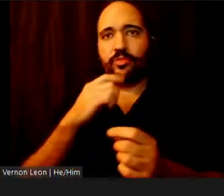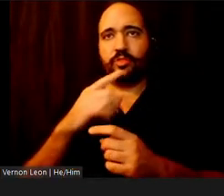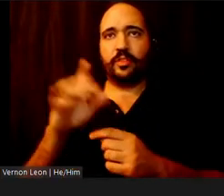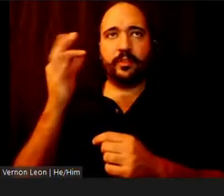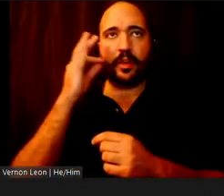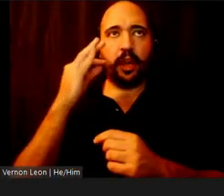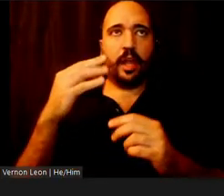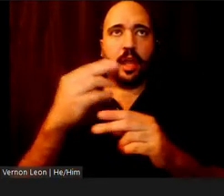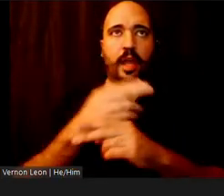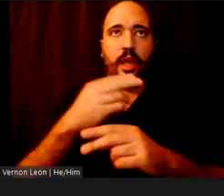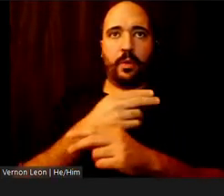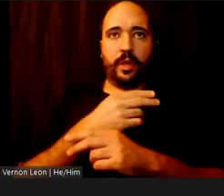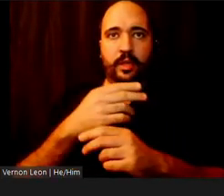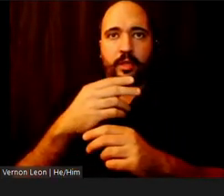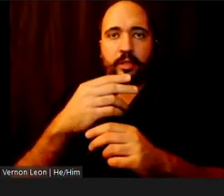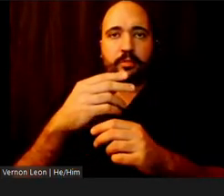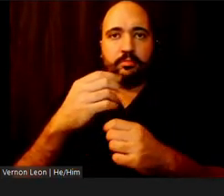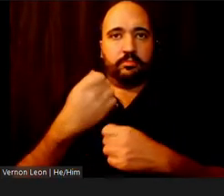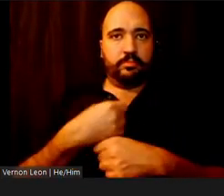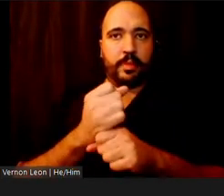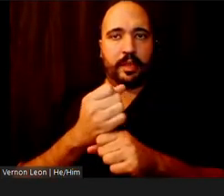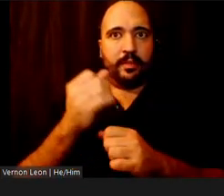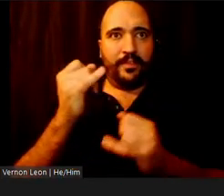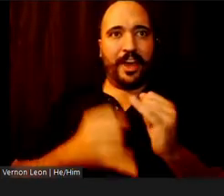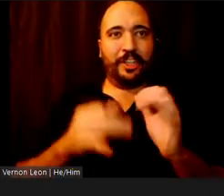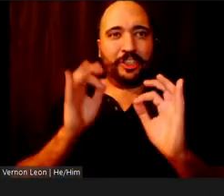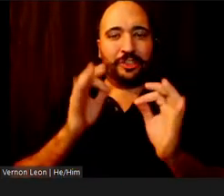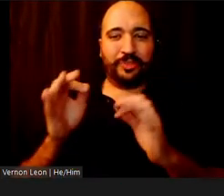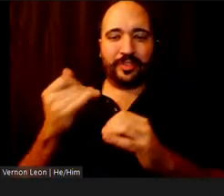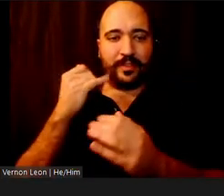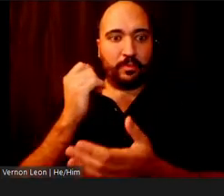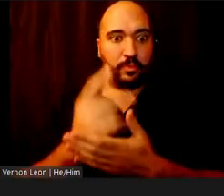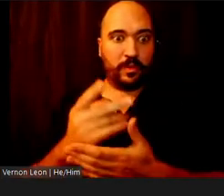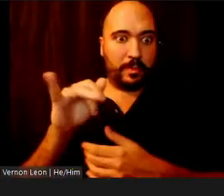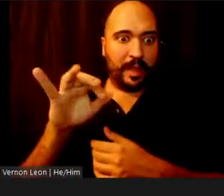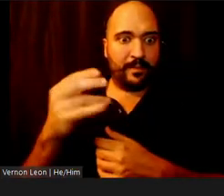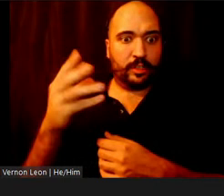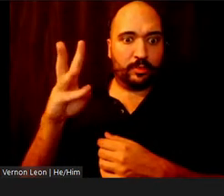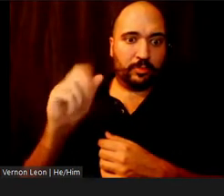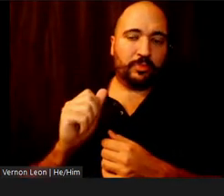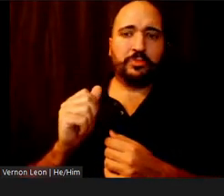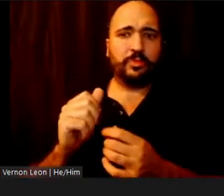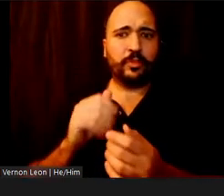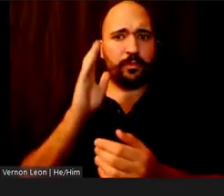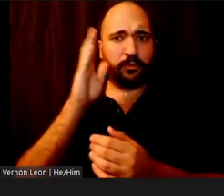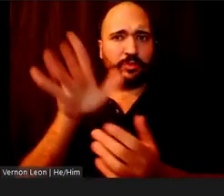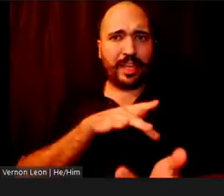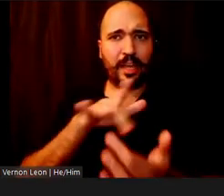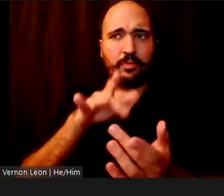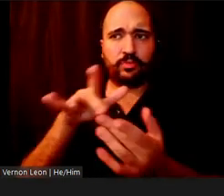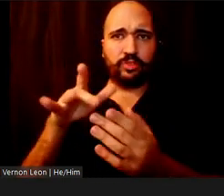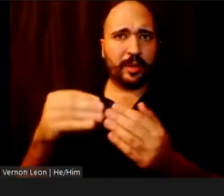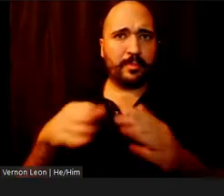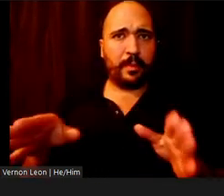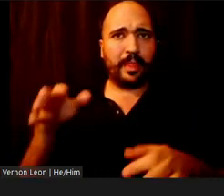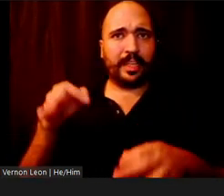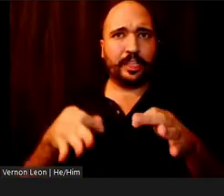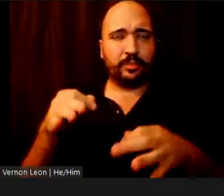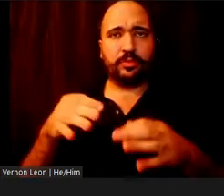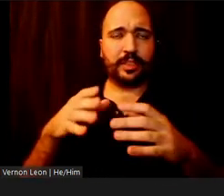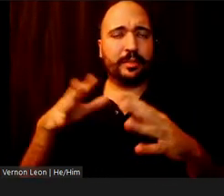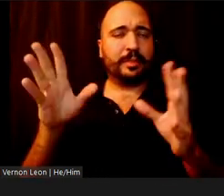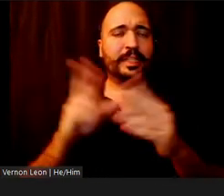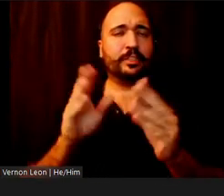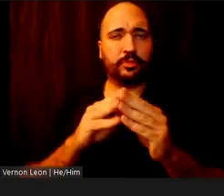an environmental determination. If approved by Federal Highway Administration, future outreach and public hearings will be held as part of the implementation